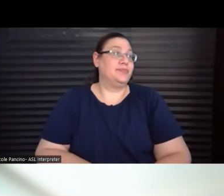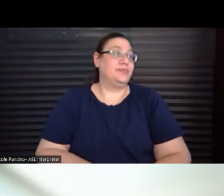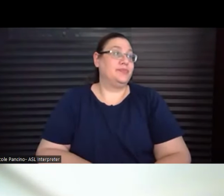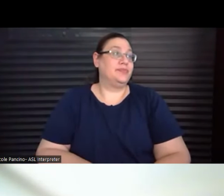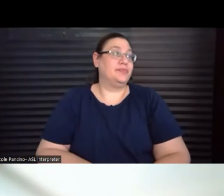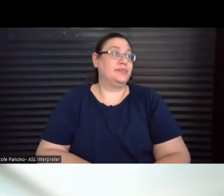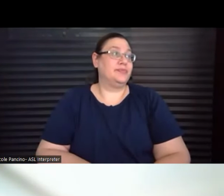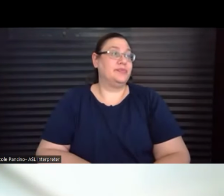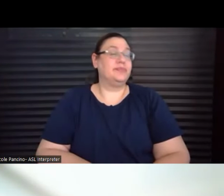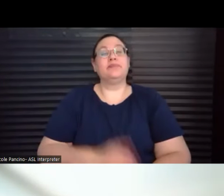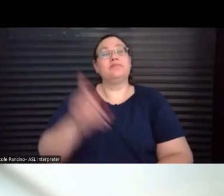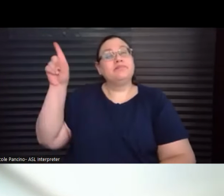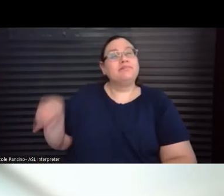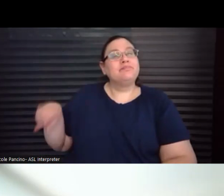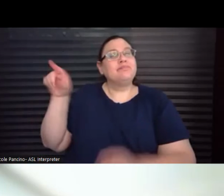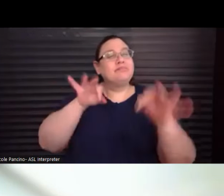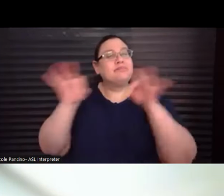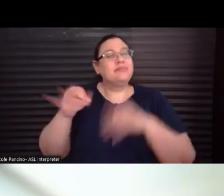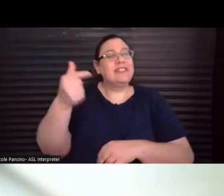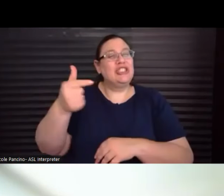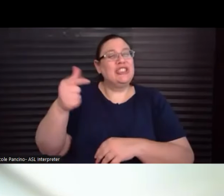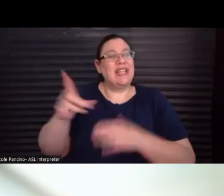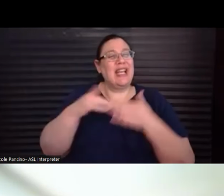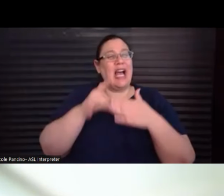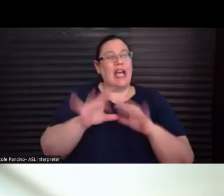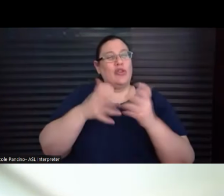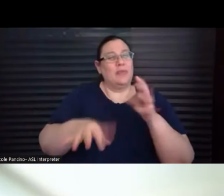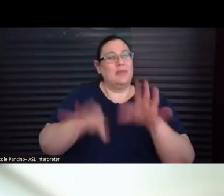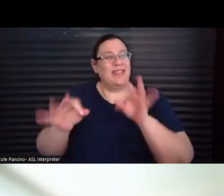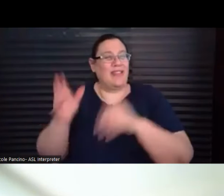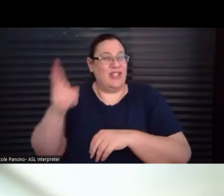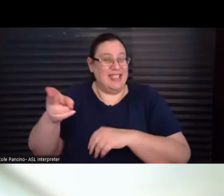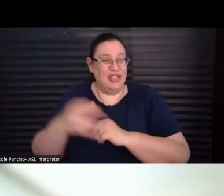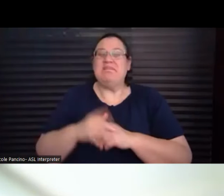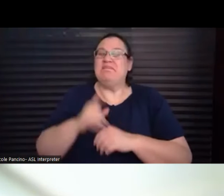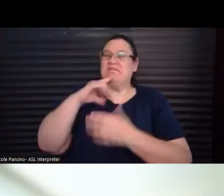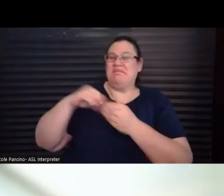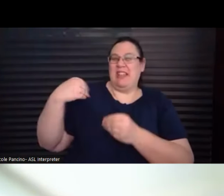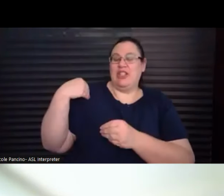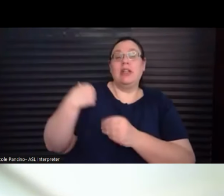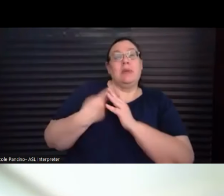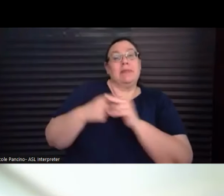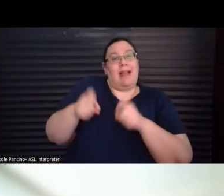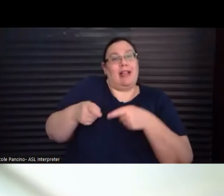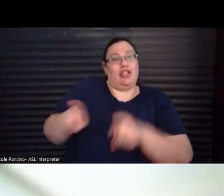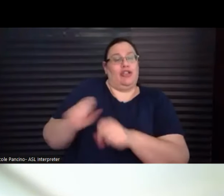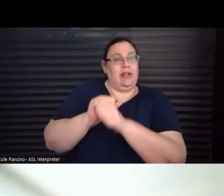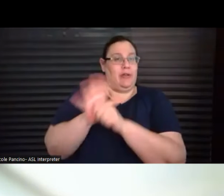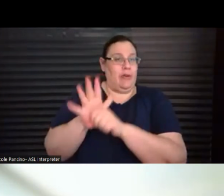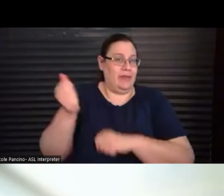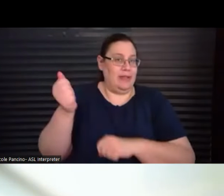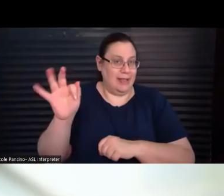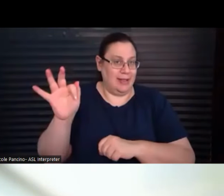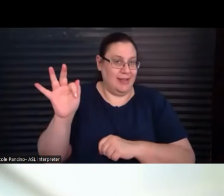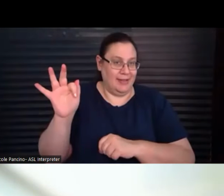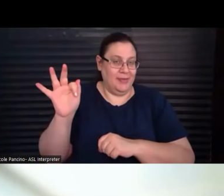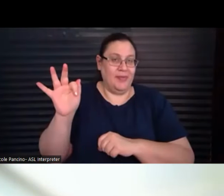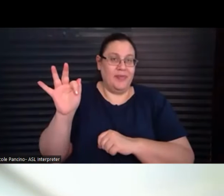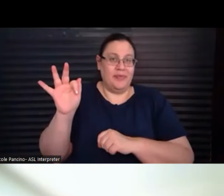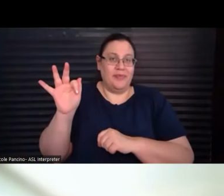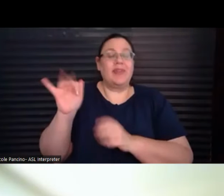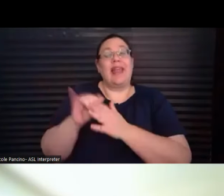So here's a little bit about the Guided Group Discovery history. So as I mentioned, it was piloted during COVID-19, which was in spring